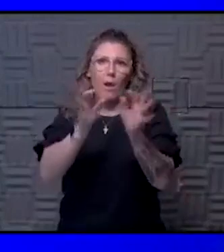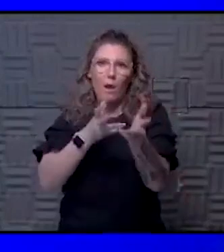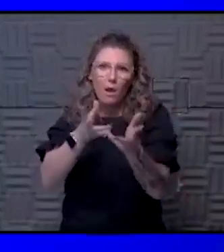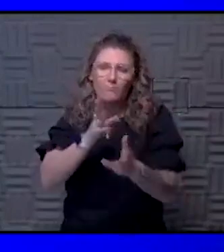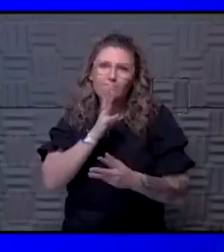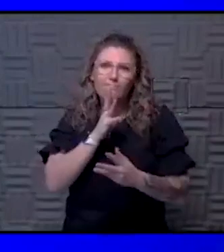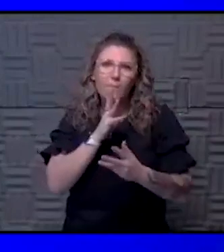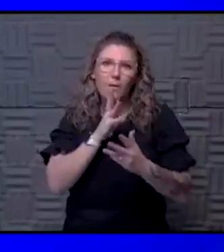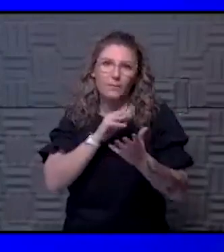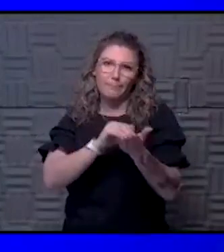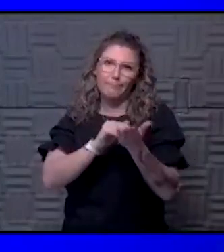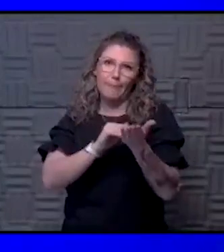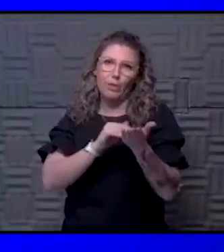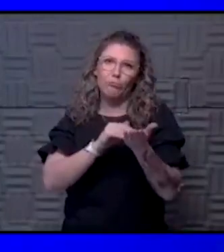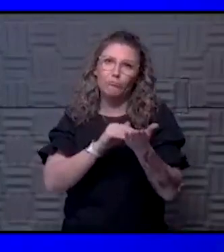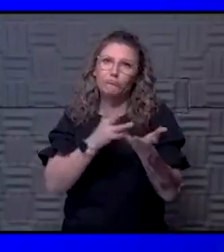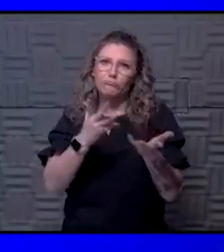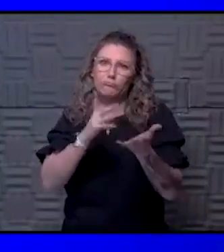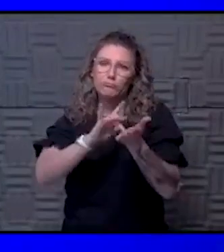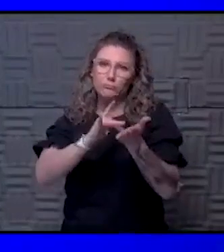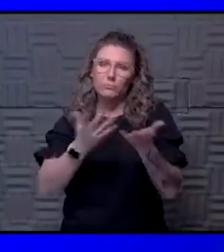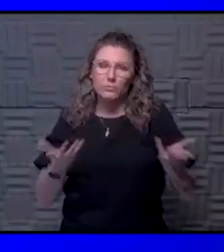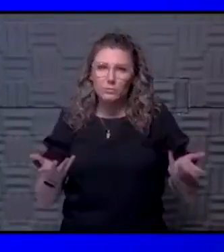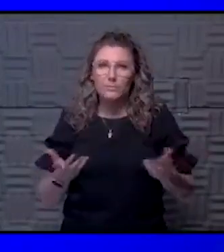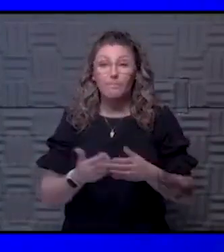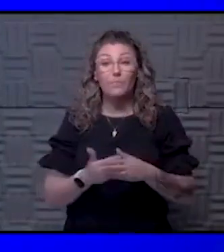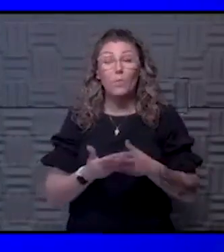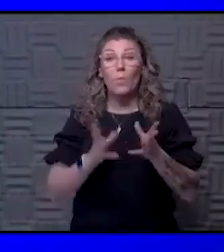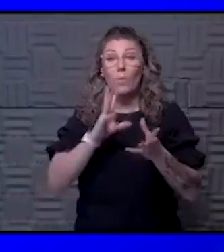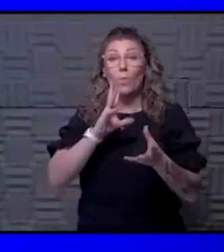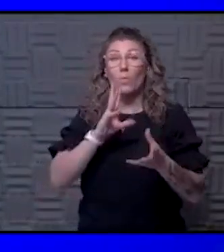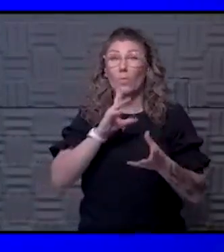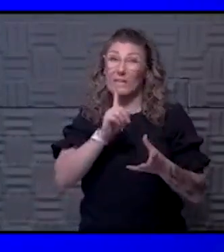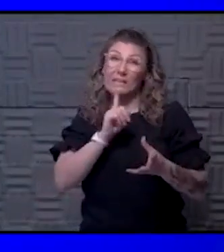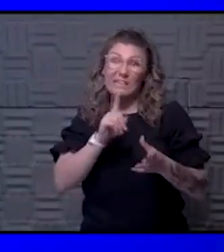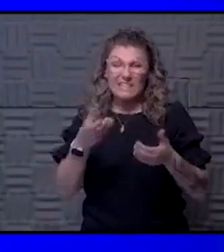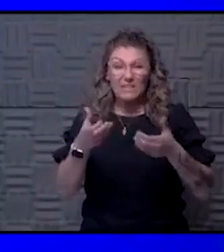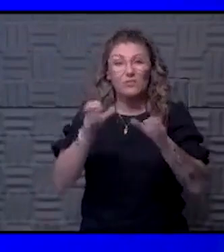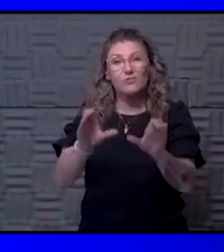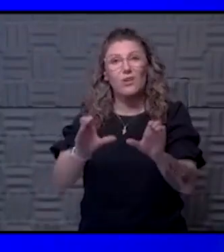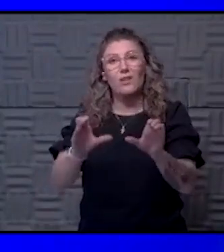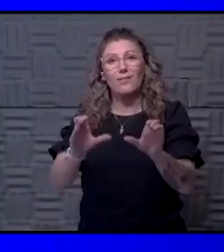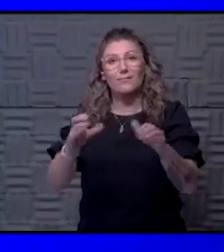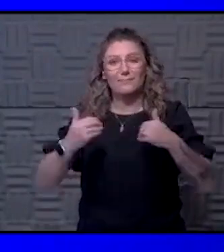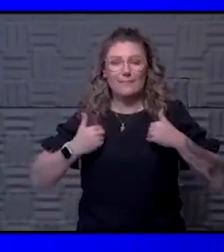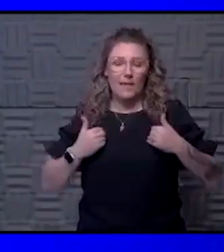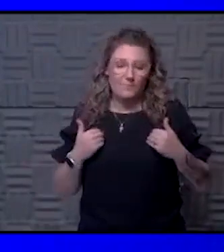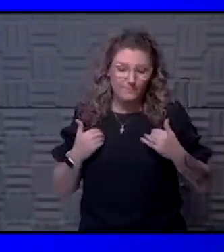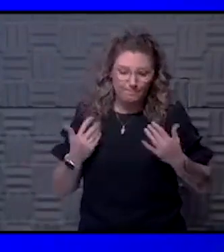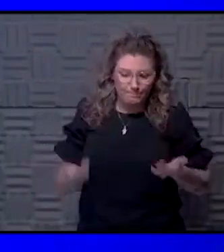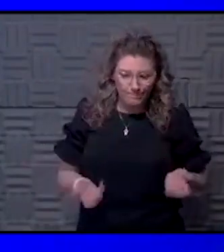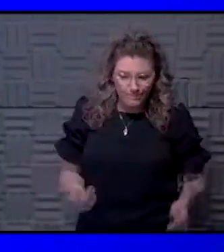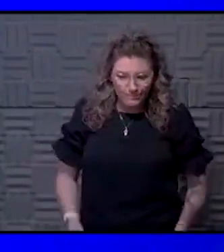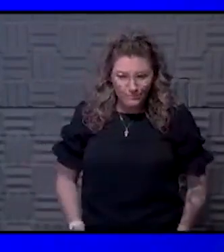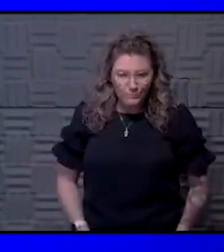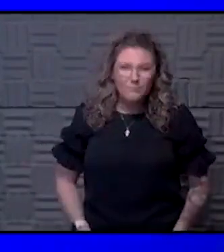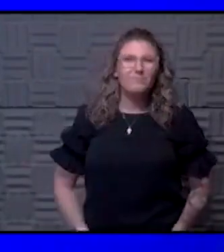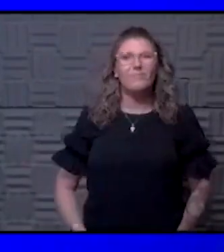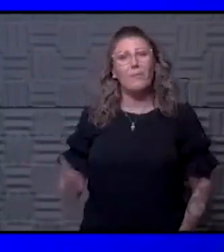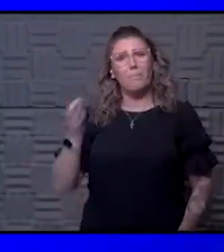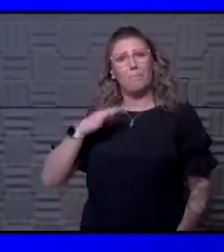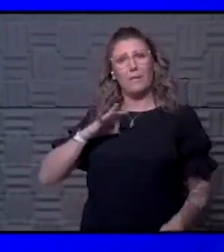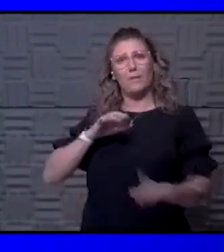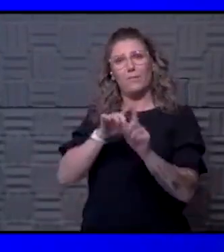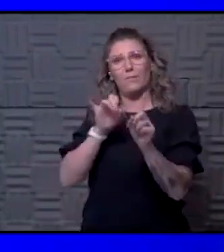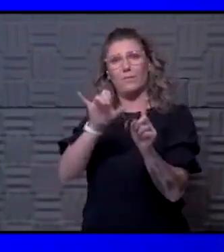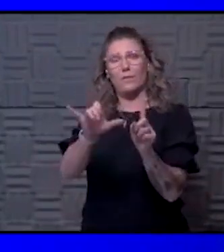But overall, the chance that you are going to be have some benefit from it